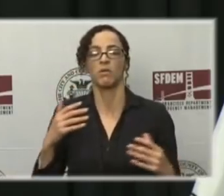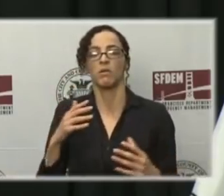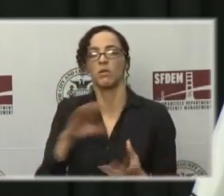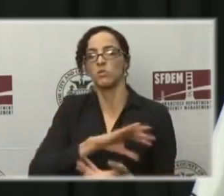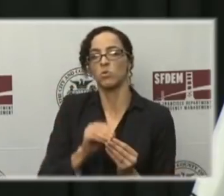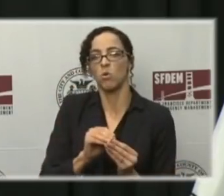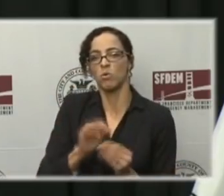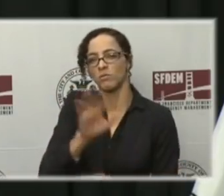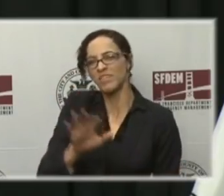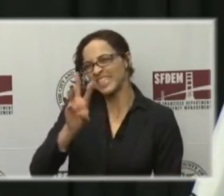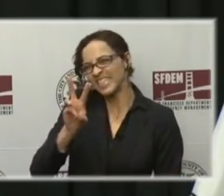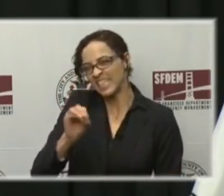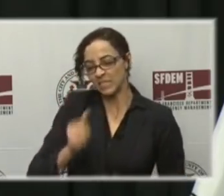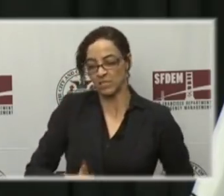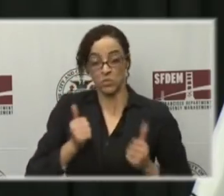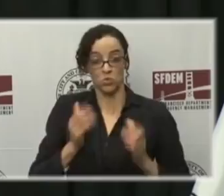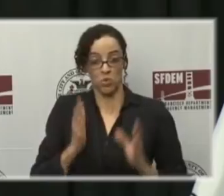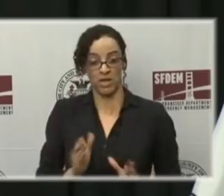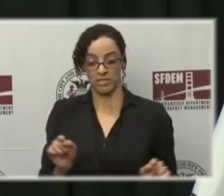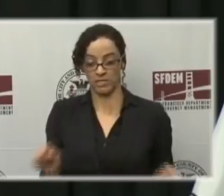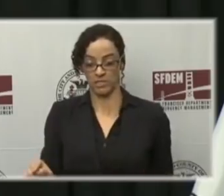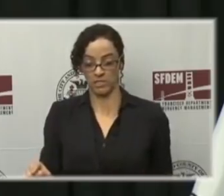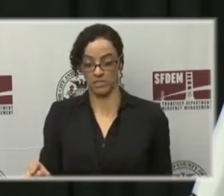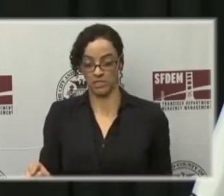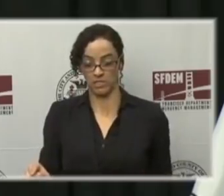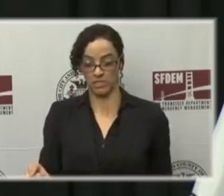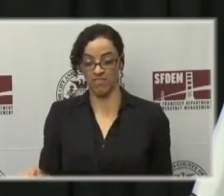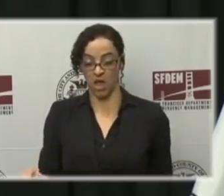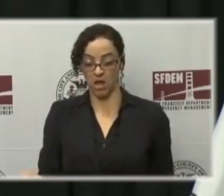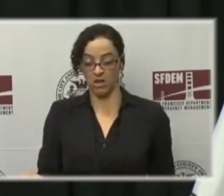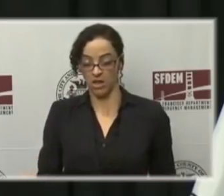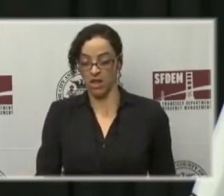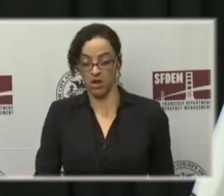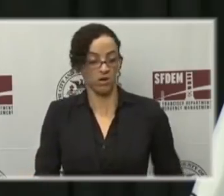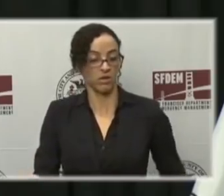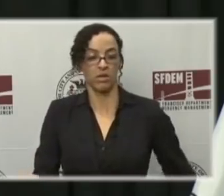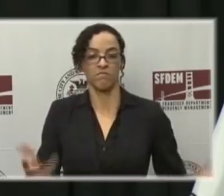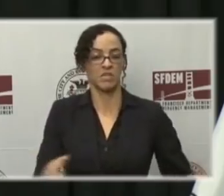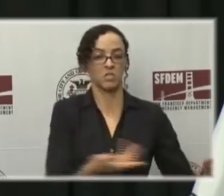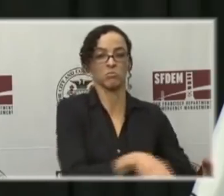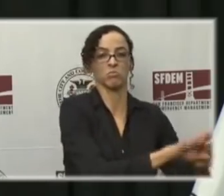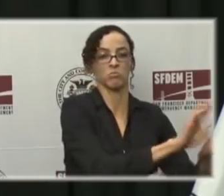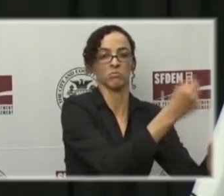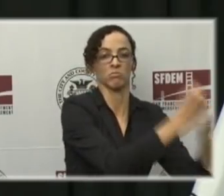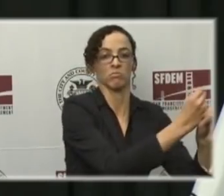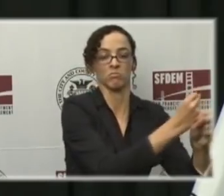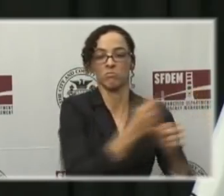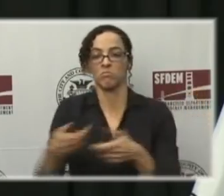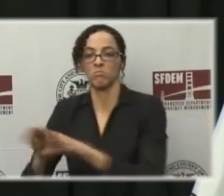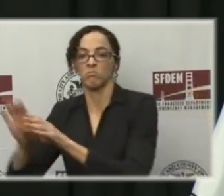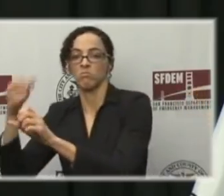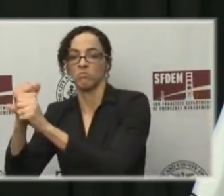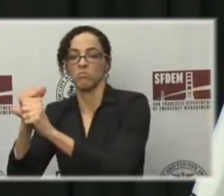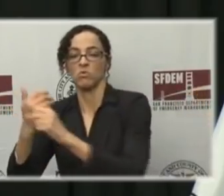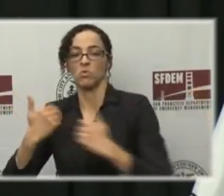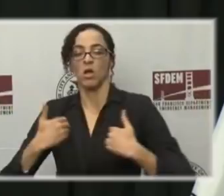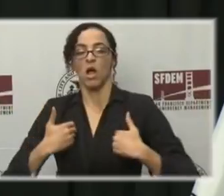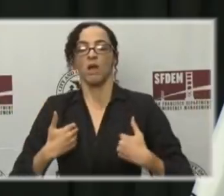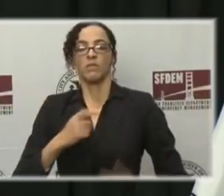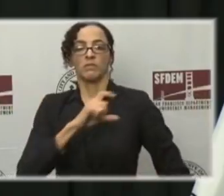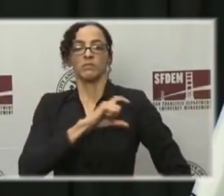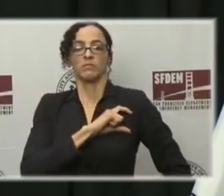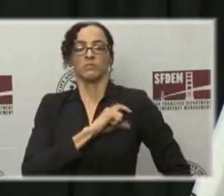Within these units, doors have been secured. Sheriffs are at the doors, preventing residents from leaving and